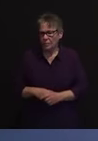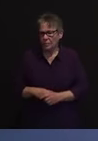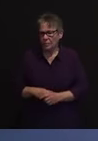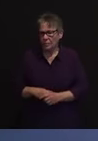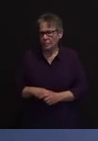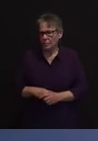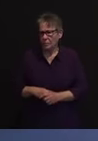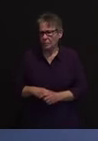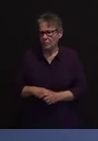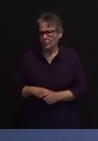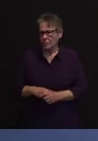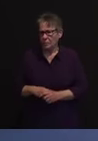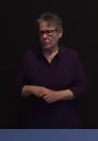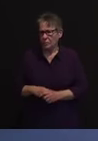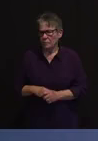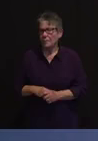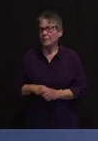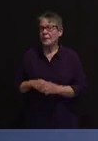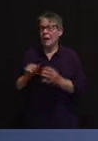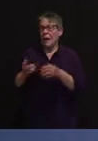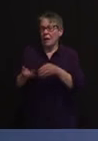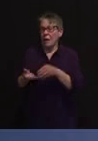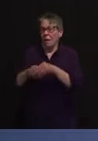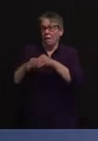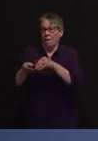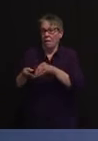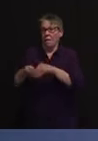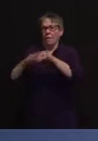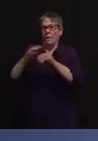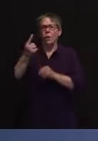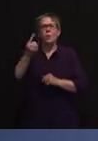1,886 individuals are in critical care. And of that,